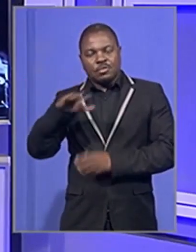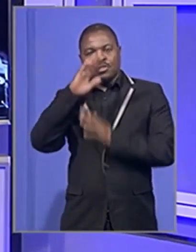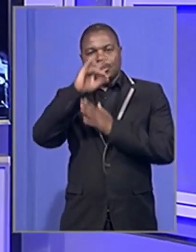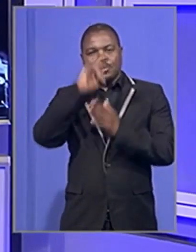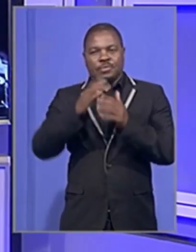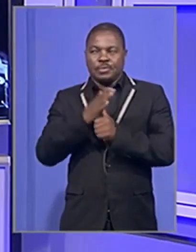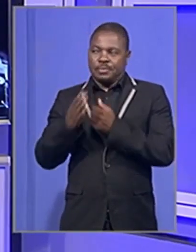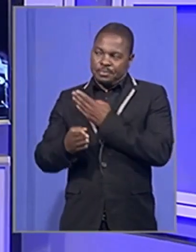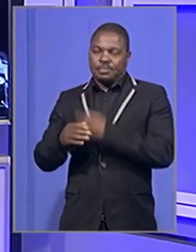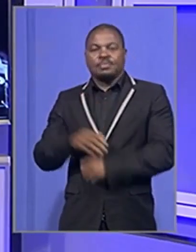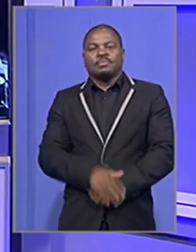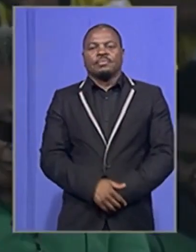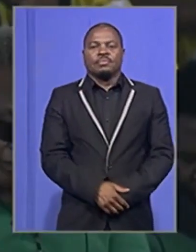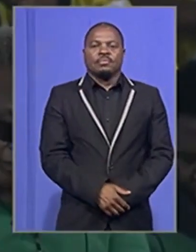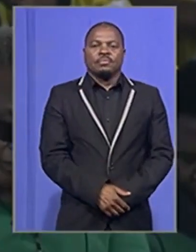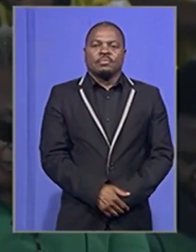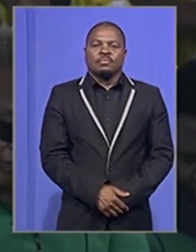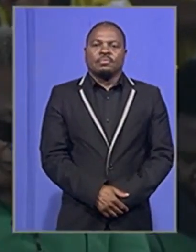ditaba.